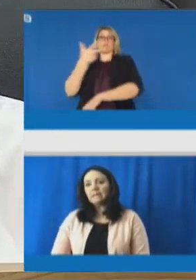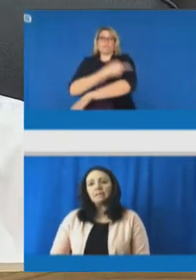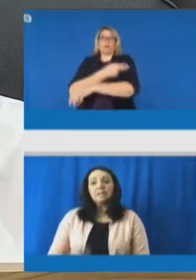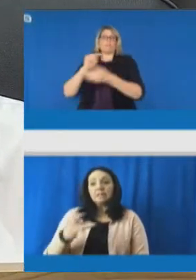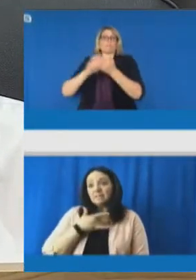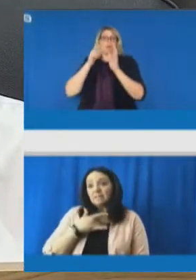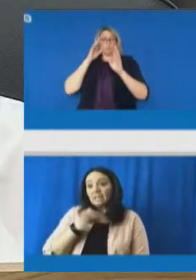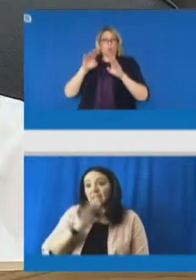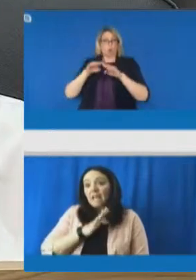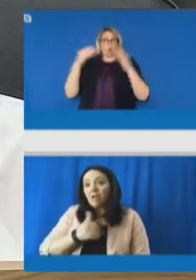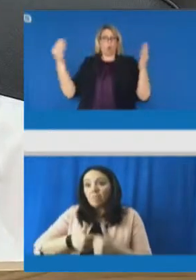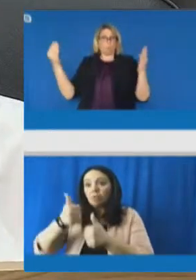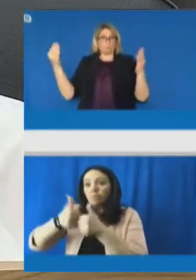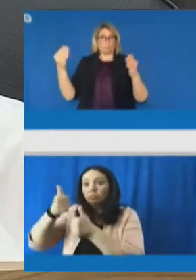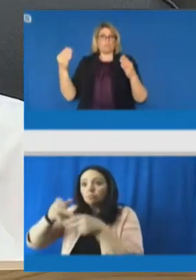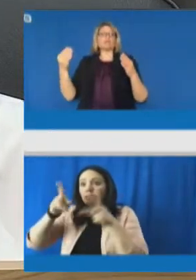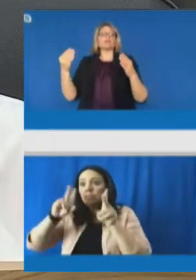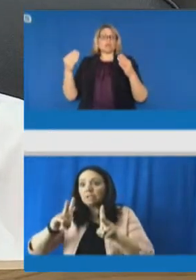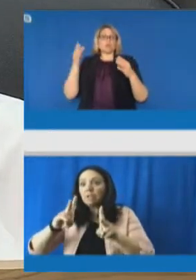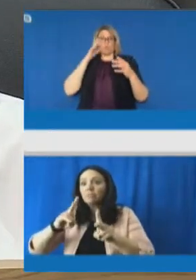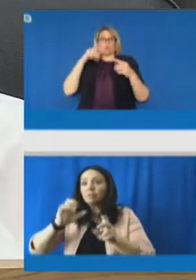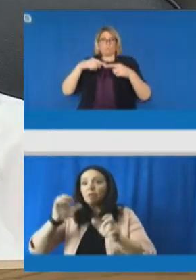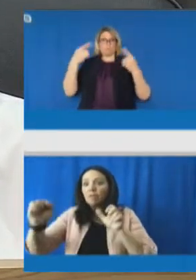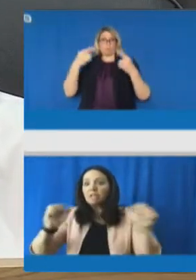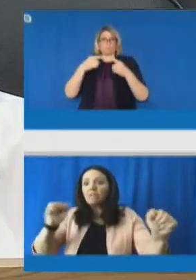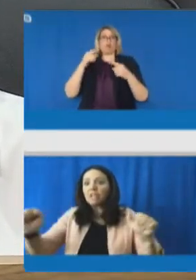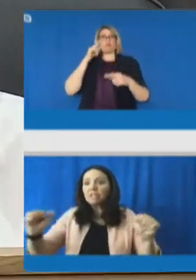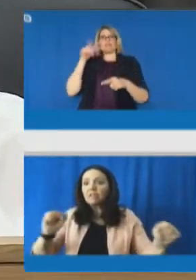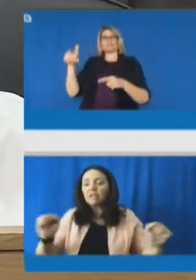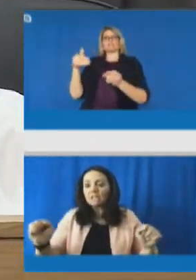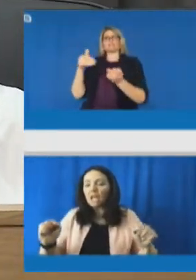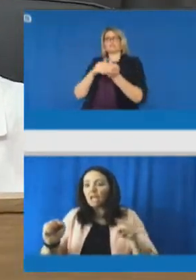and consistently being updated. But that's when we'll make decisions.